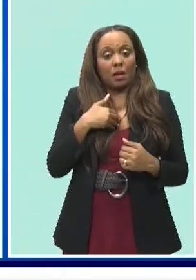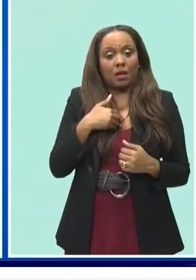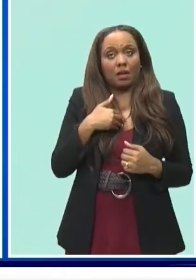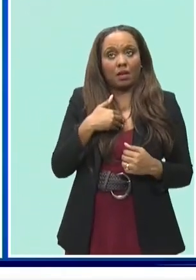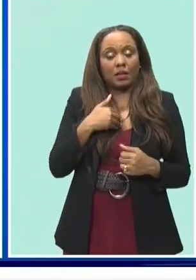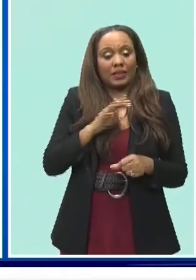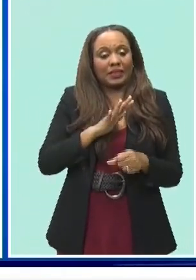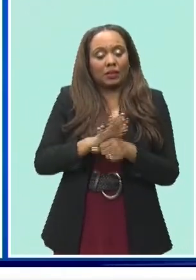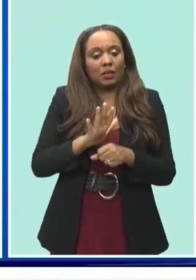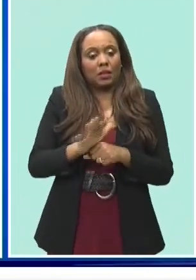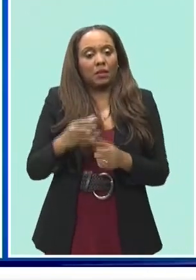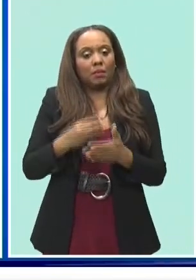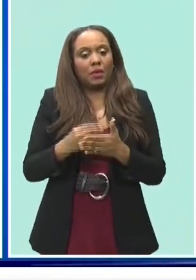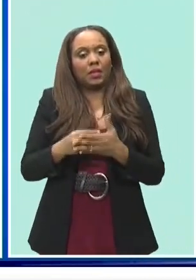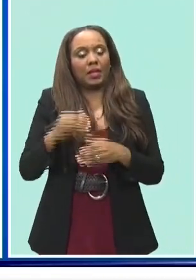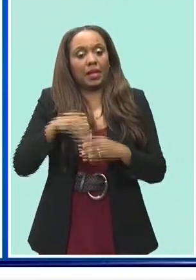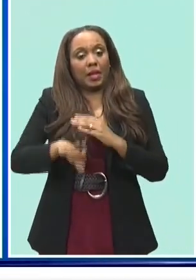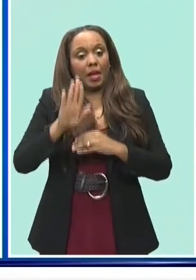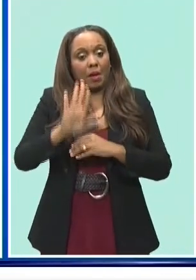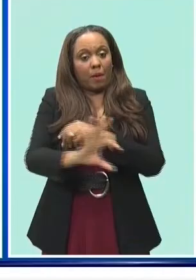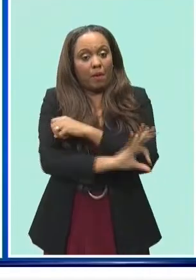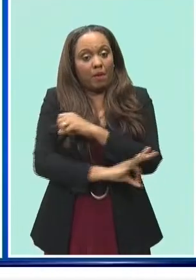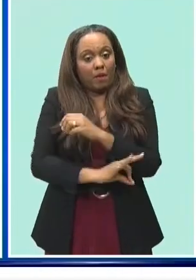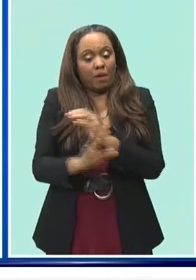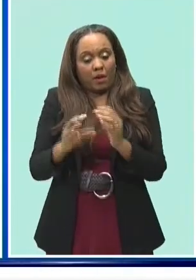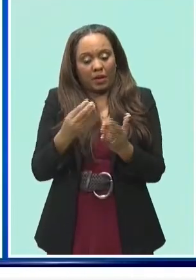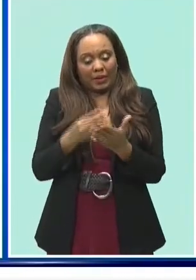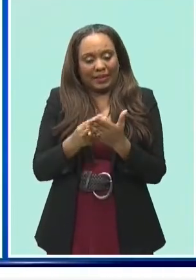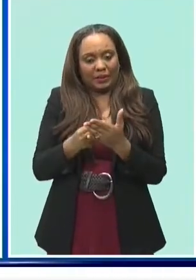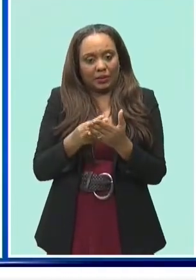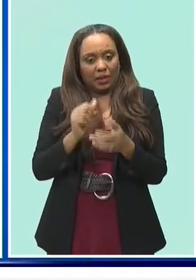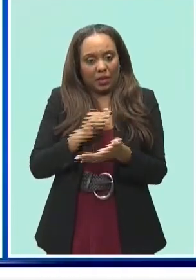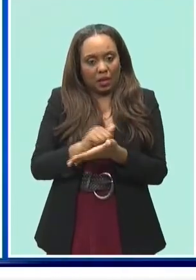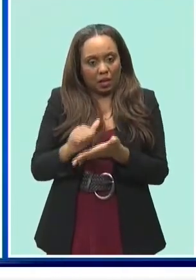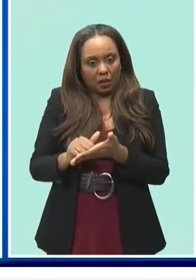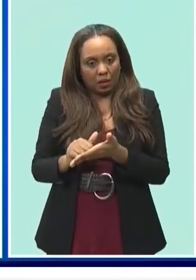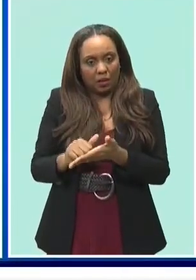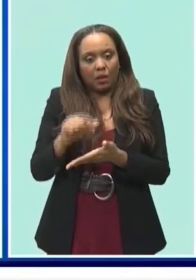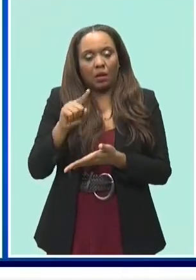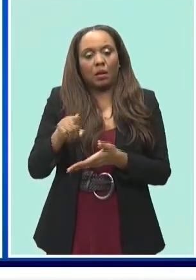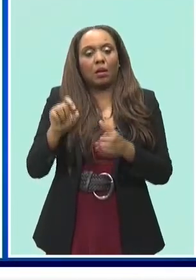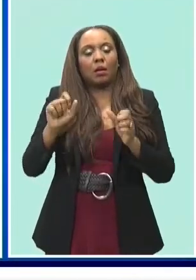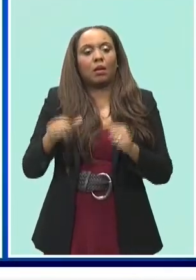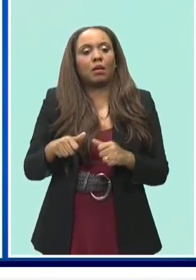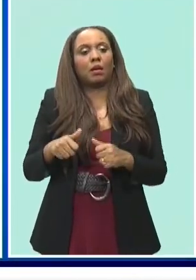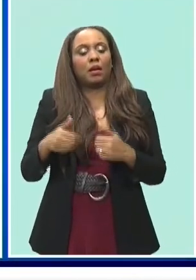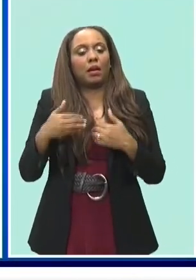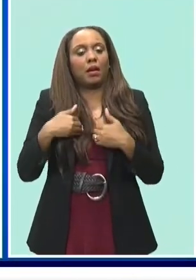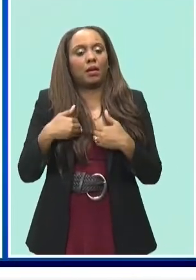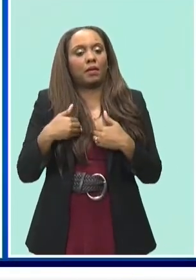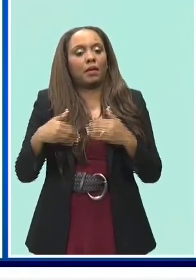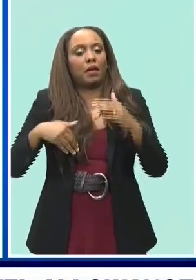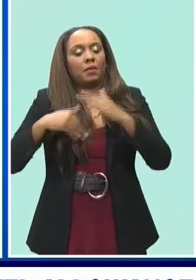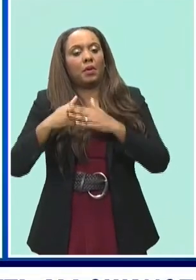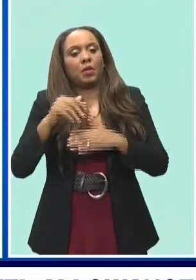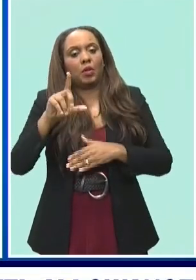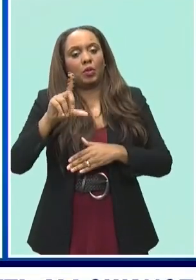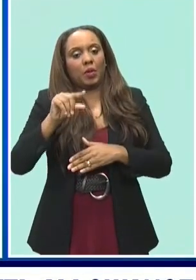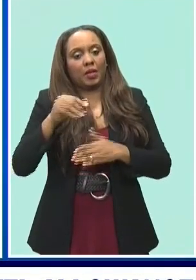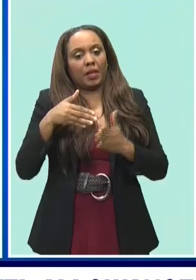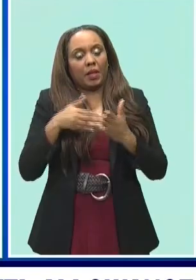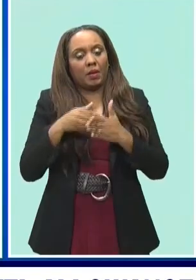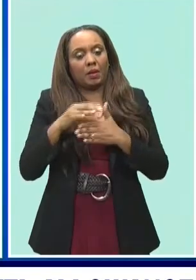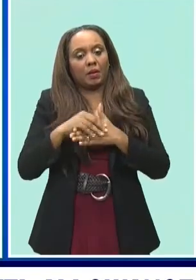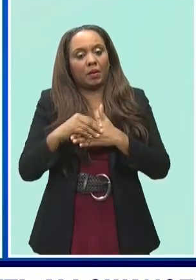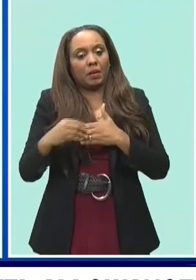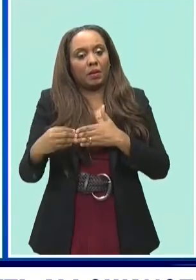in the foreign currency account, then you can get the balance up to $20,000 from